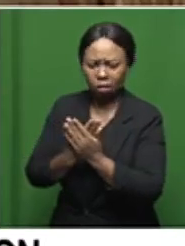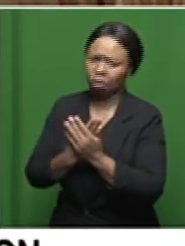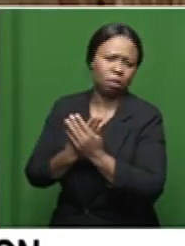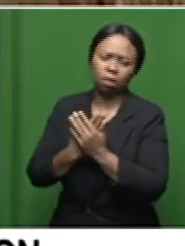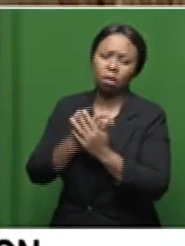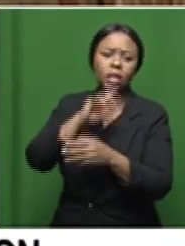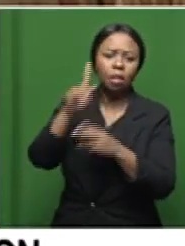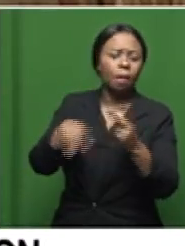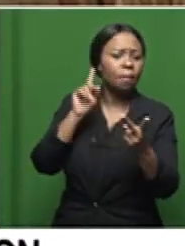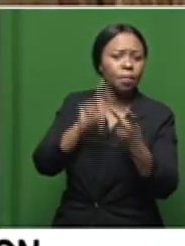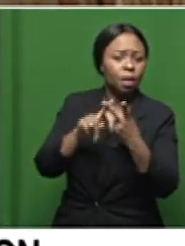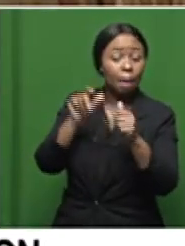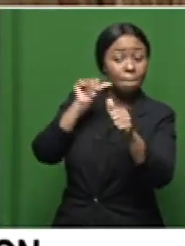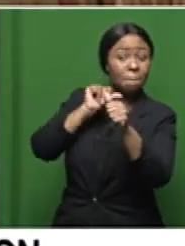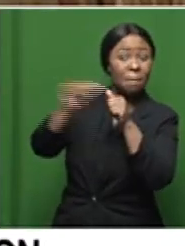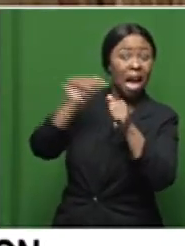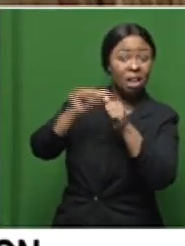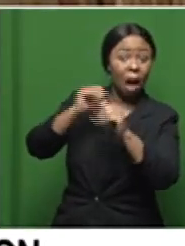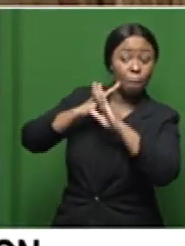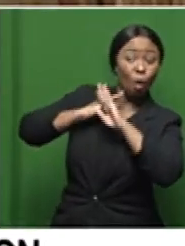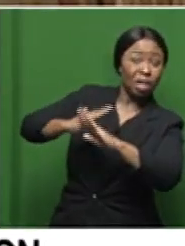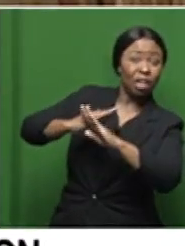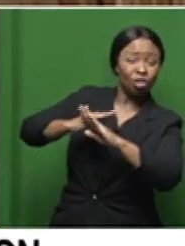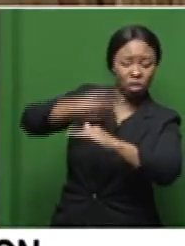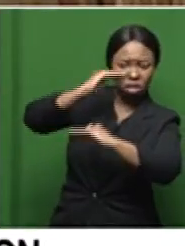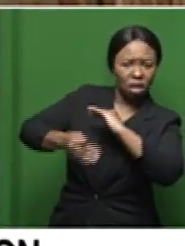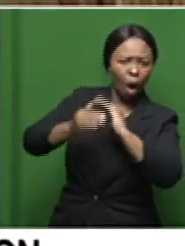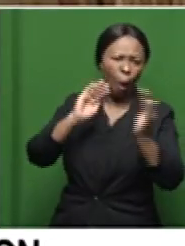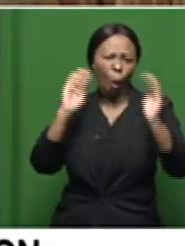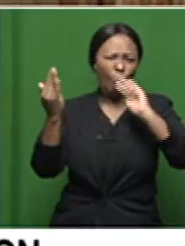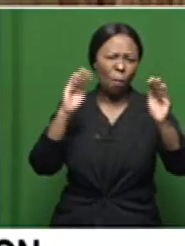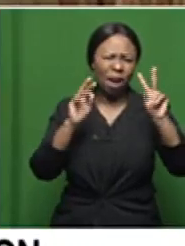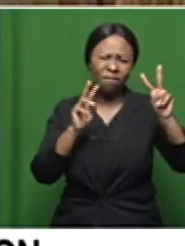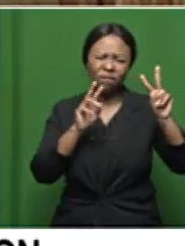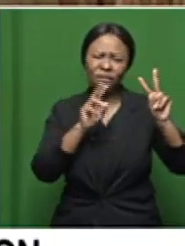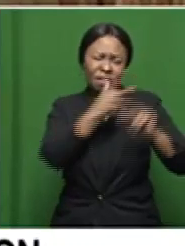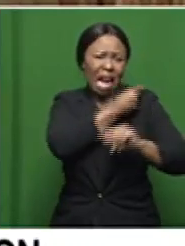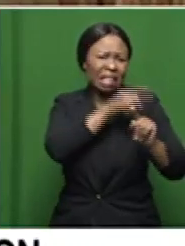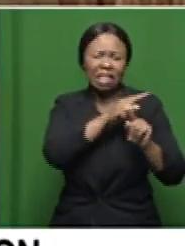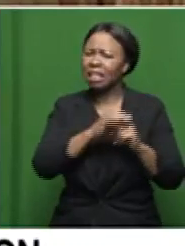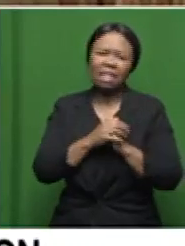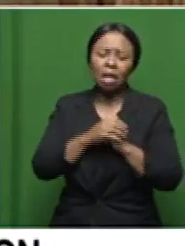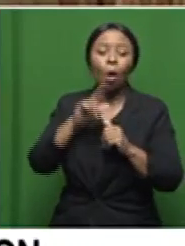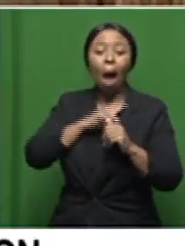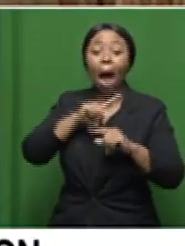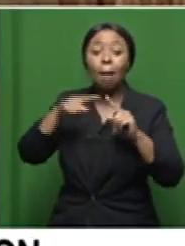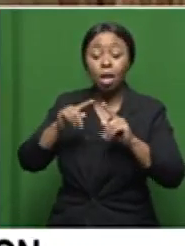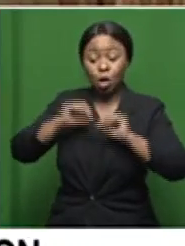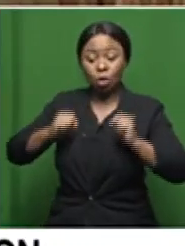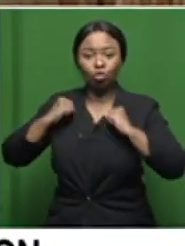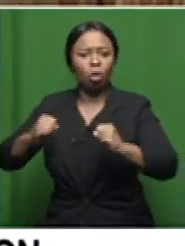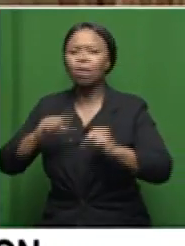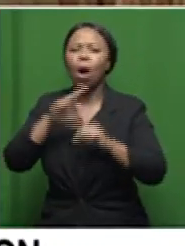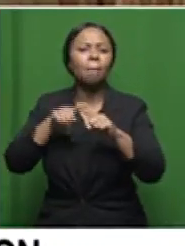going to give you any better protection against COVID compared to the vaccine. Remember, this is not about the strength of your immune system. This is about